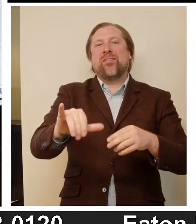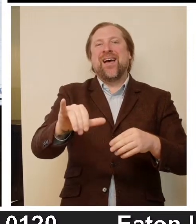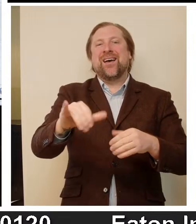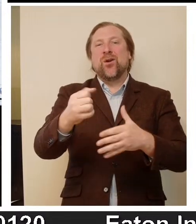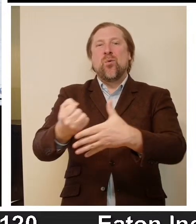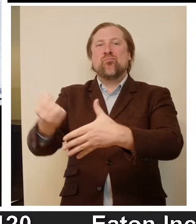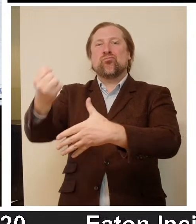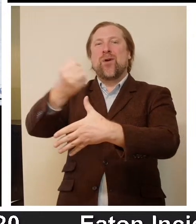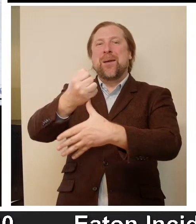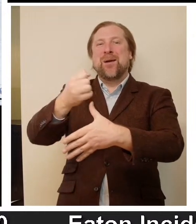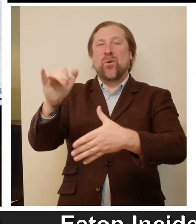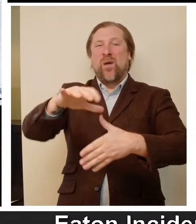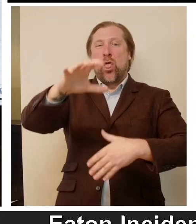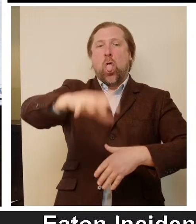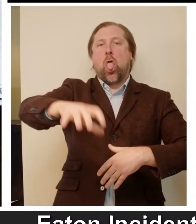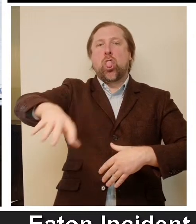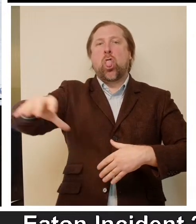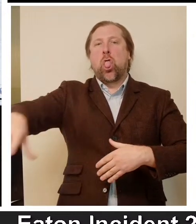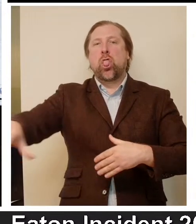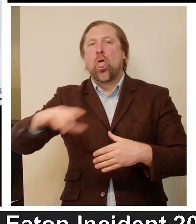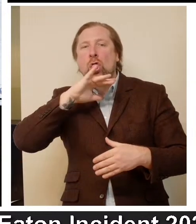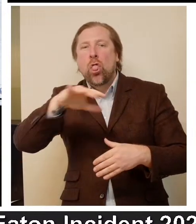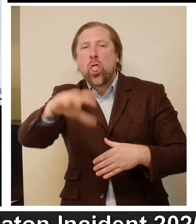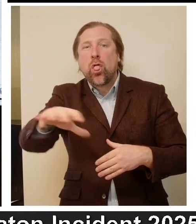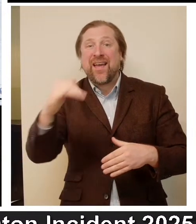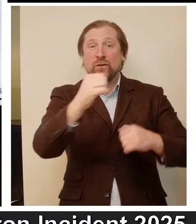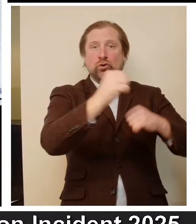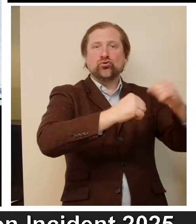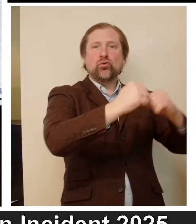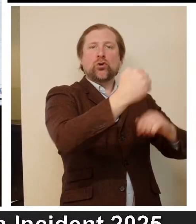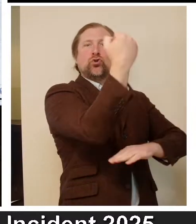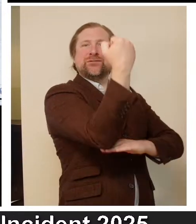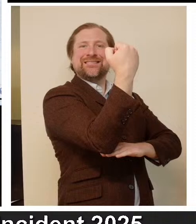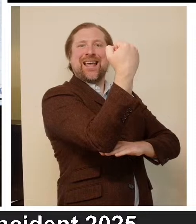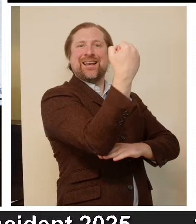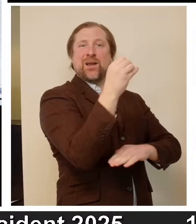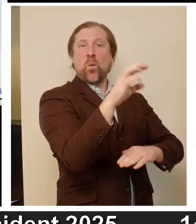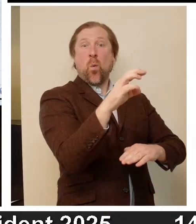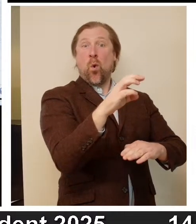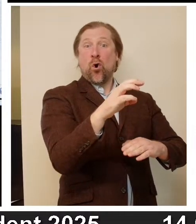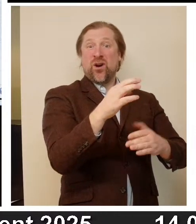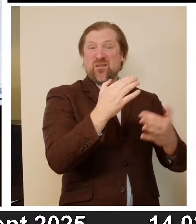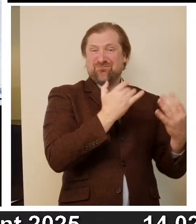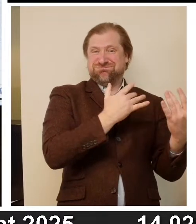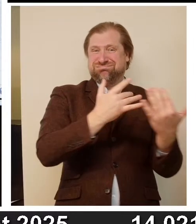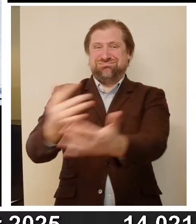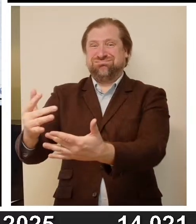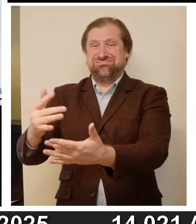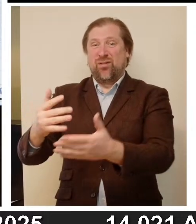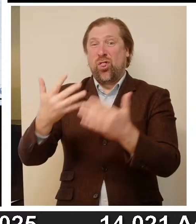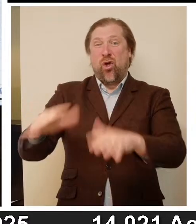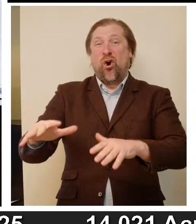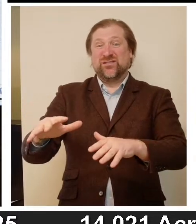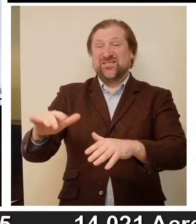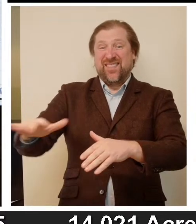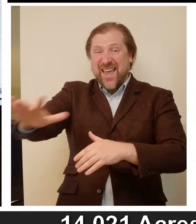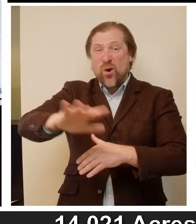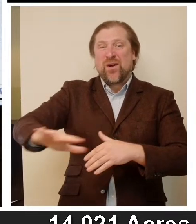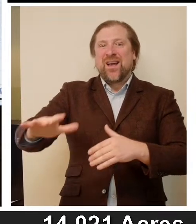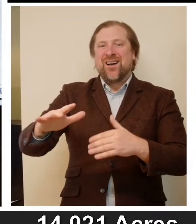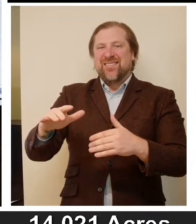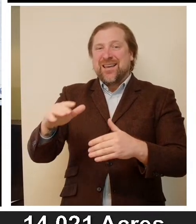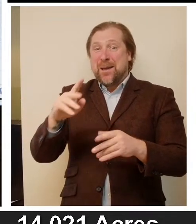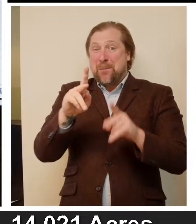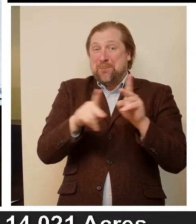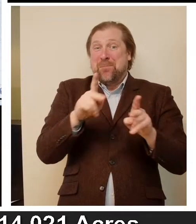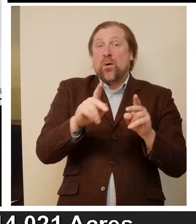primary rubble where structures, whether they're still standing in a single neighborhood or the entire neighborhood was unfortunately lost. People going